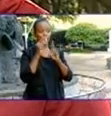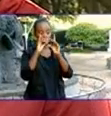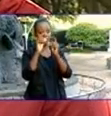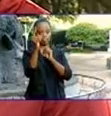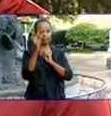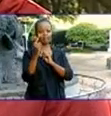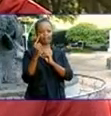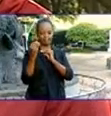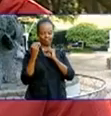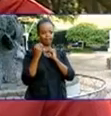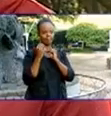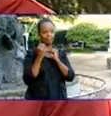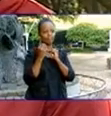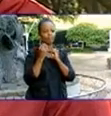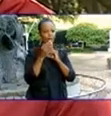like